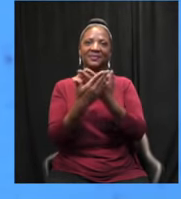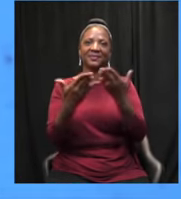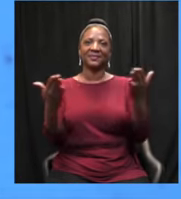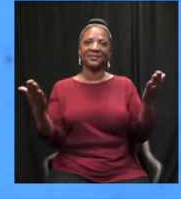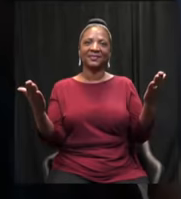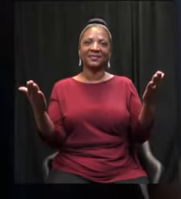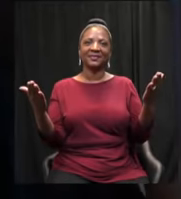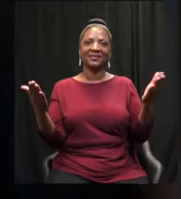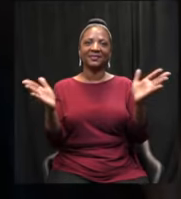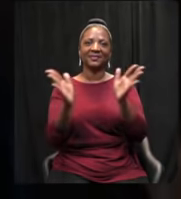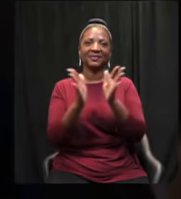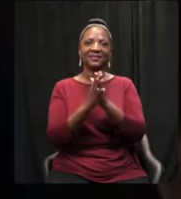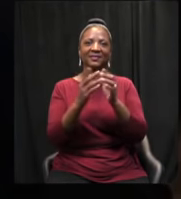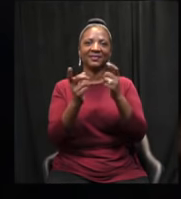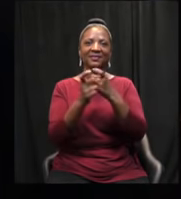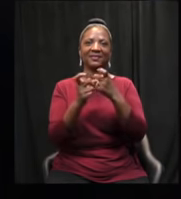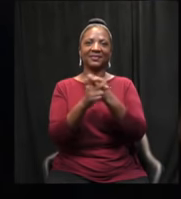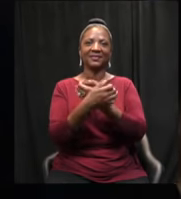Hallelujah.